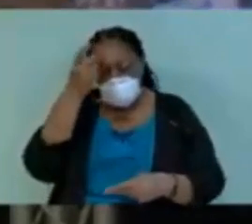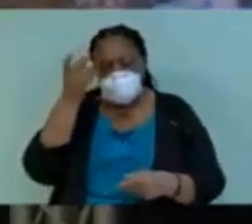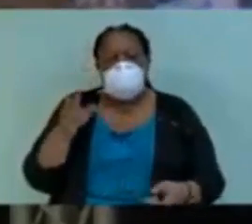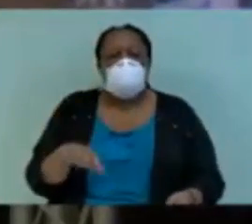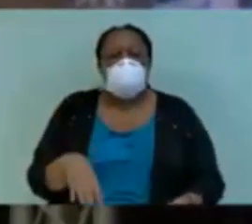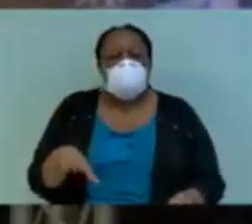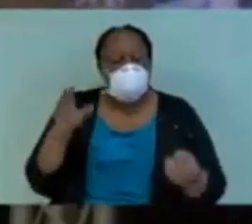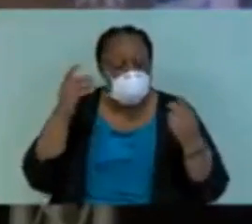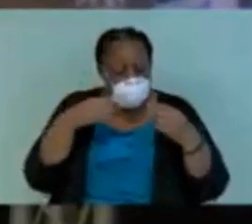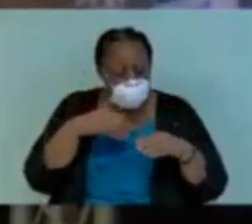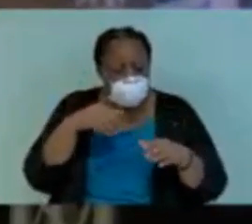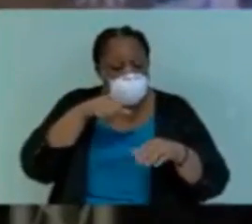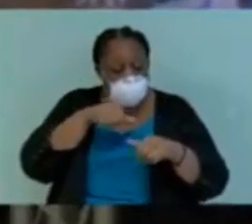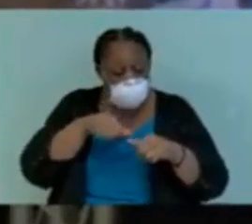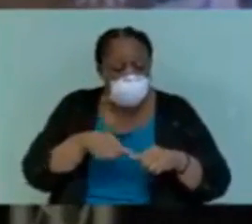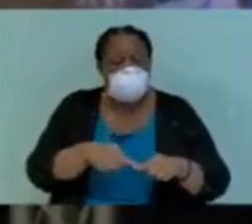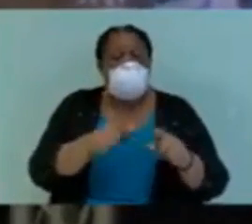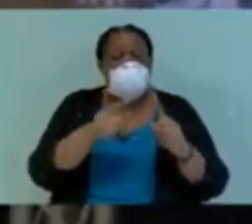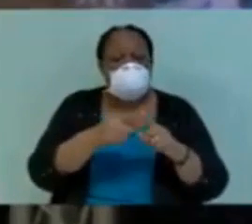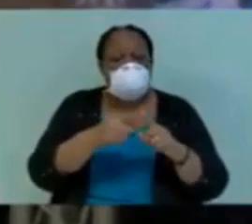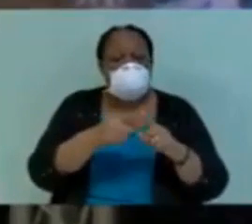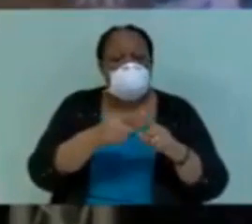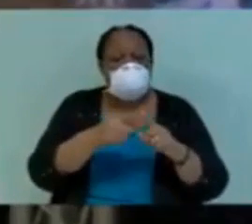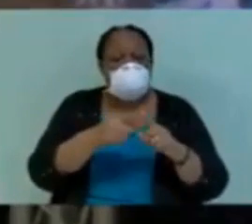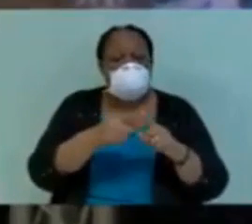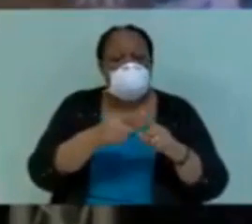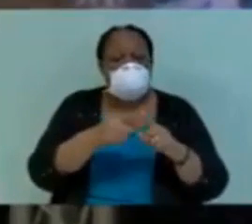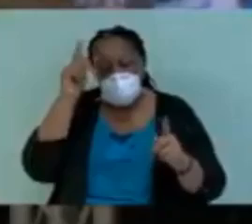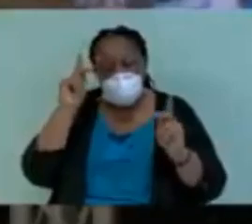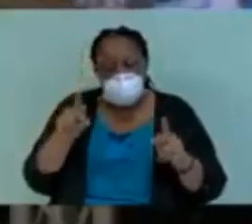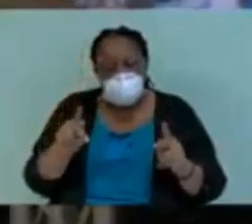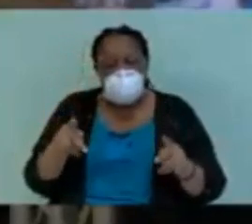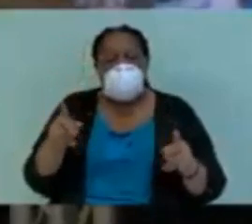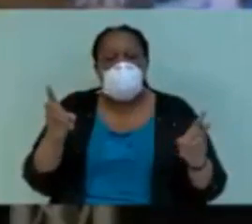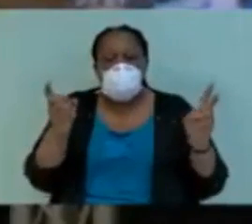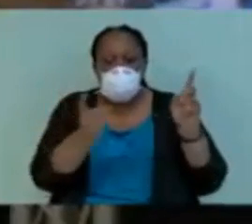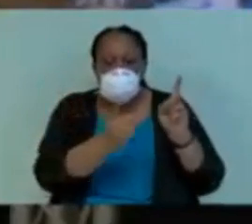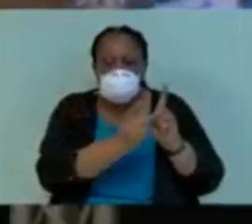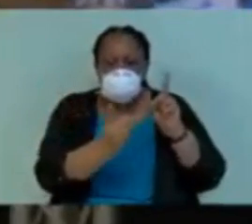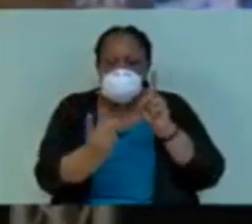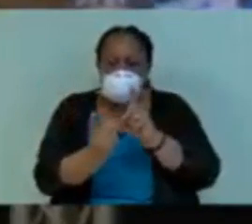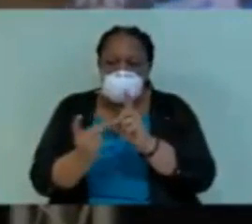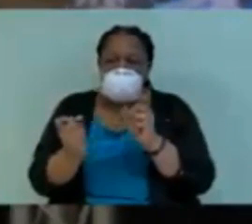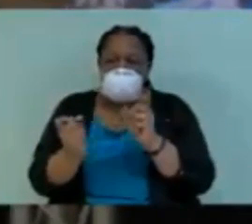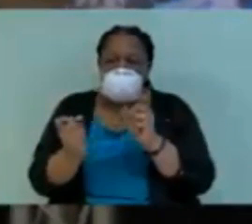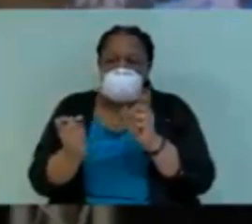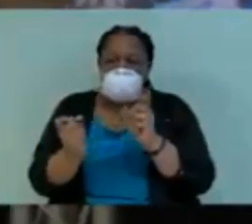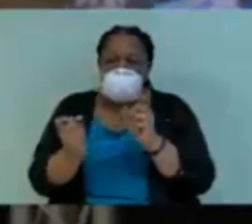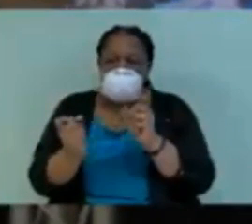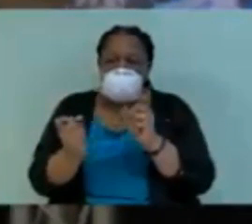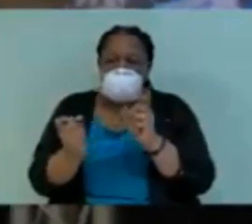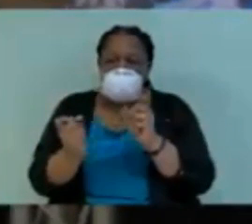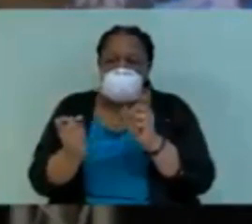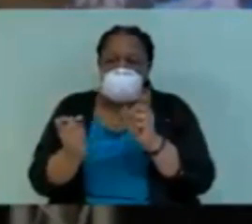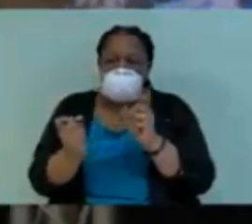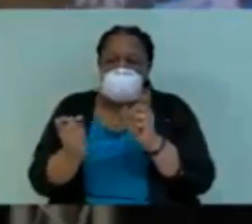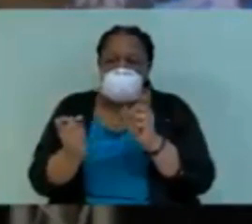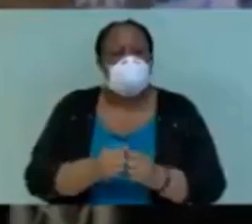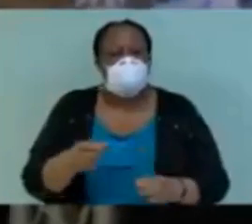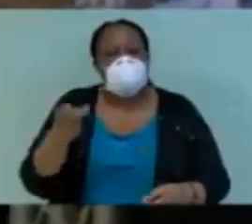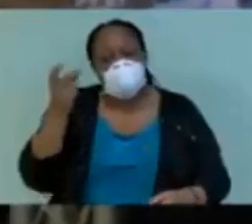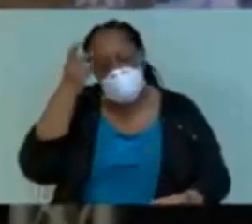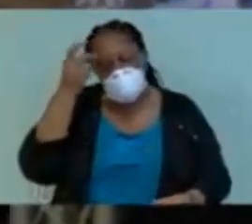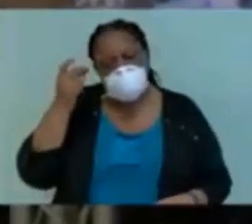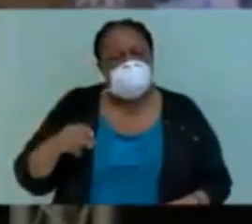or 5 contacts were positive. Testing of suspected cases of